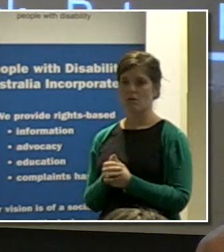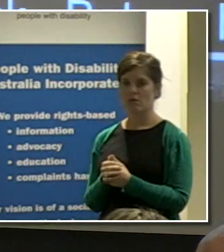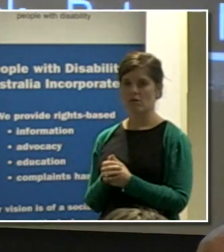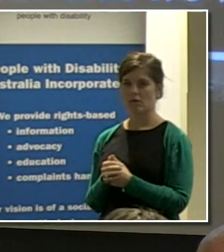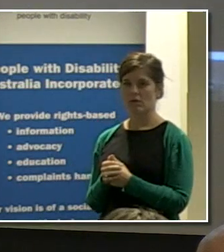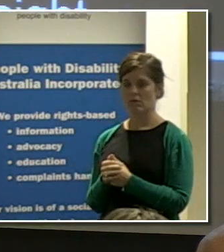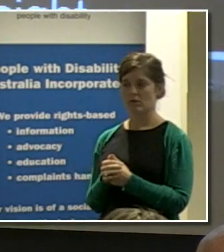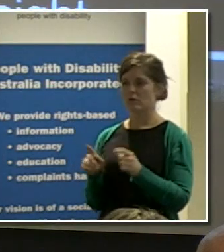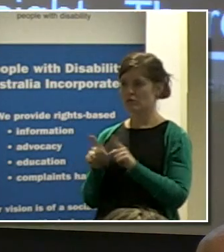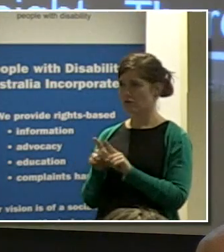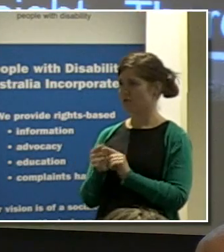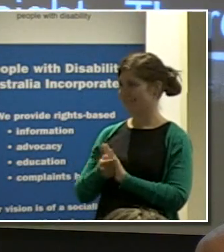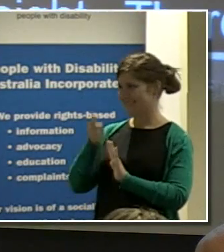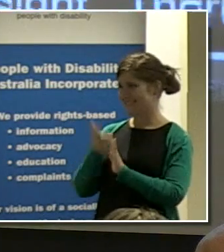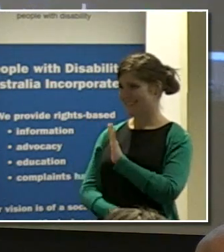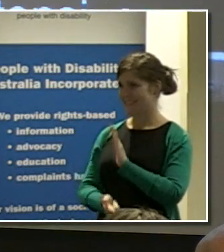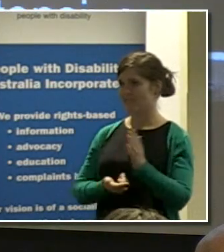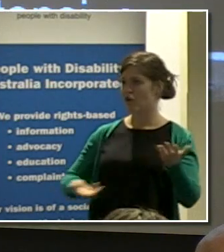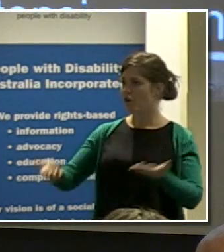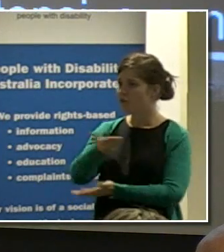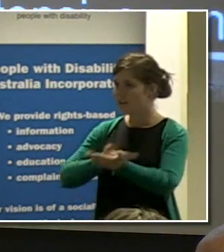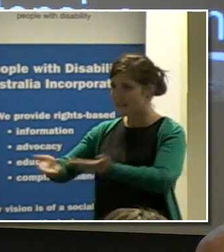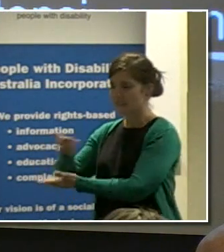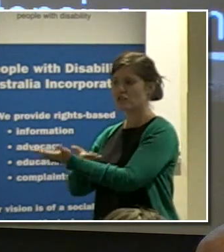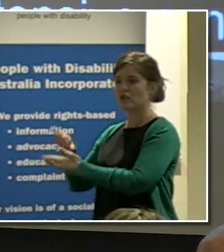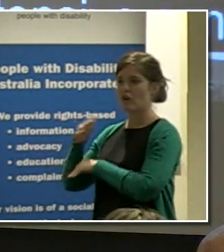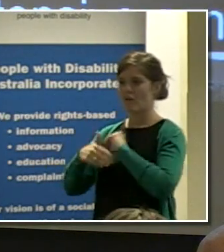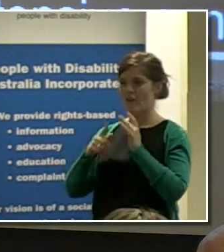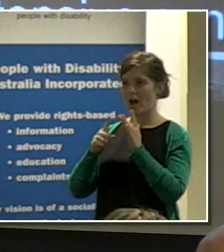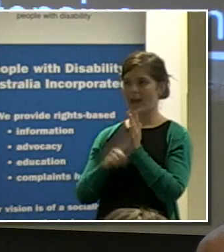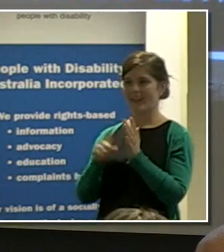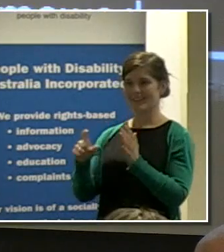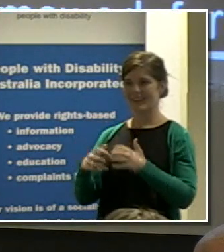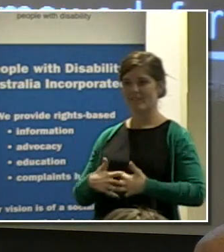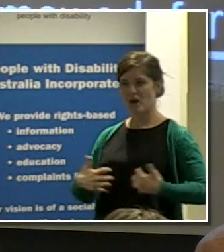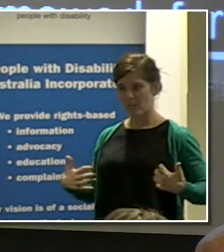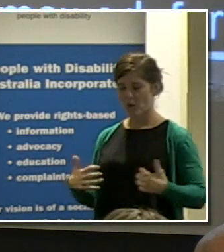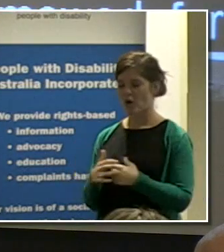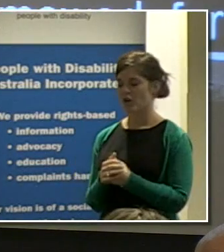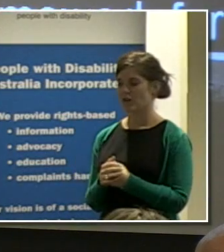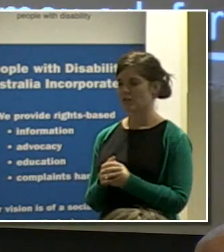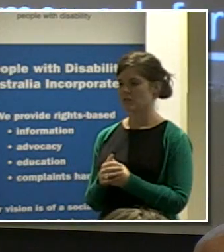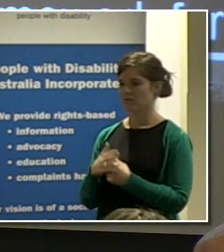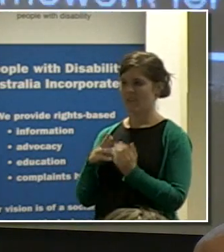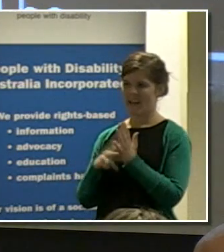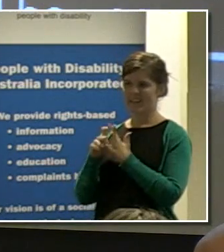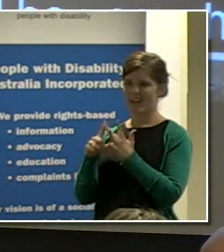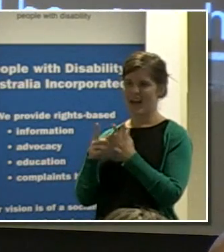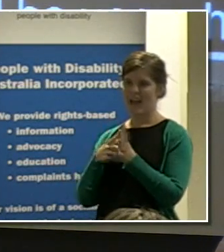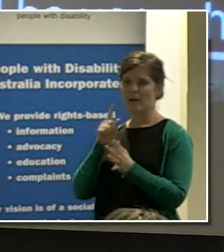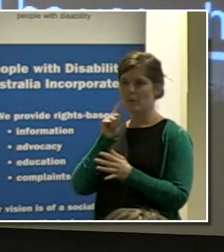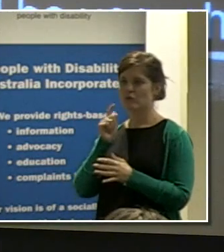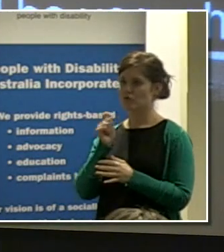Quite an extensive consultation on the framework for ILC, and the agency will be very shortly releasing its approach